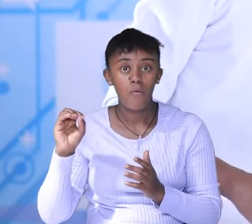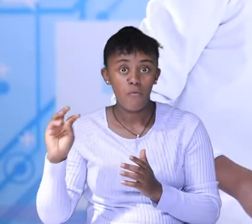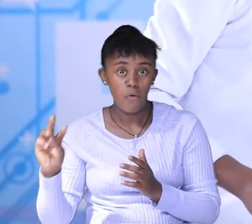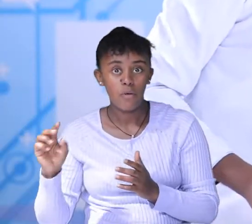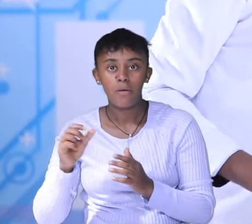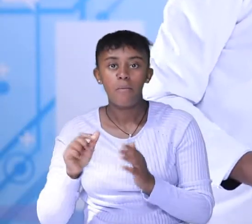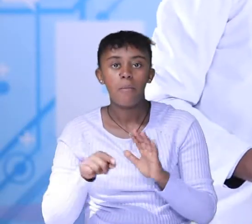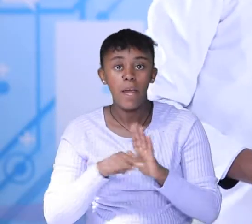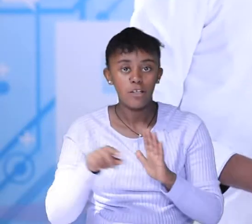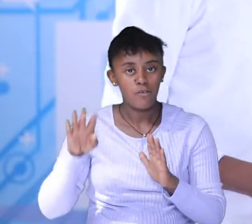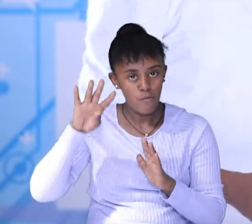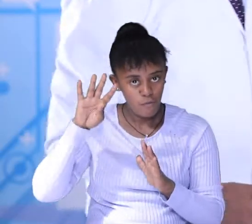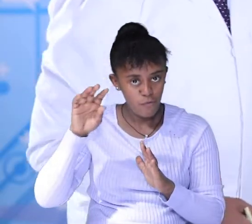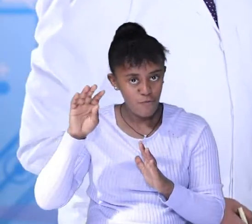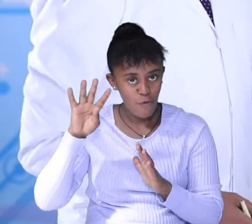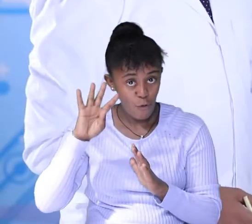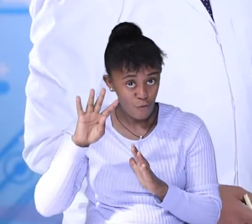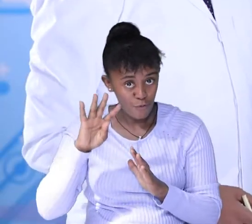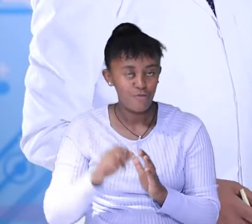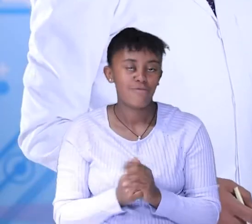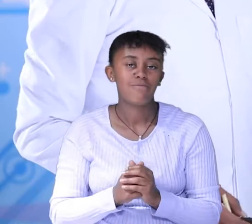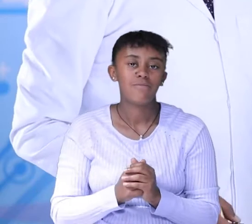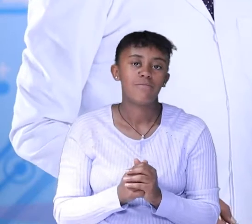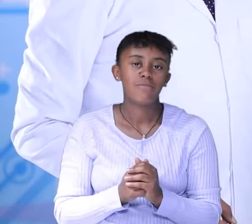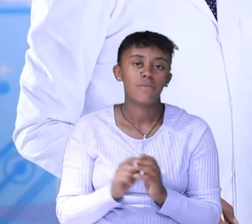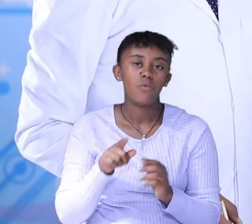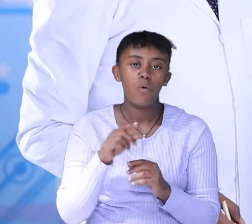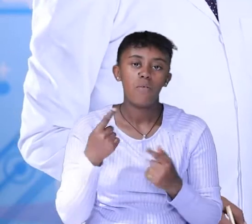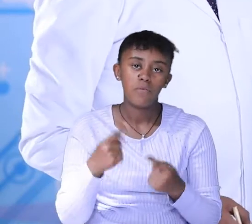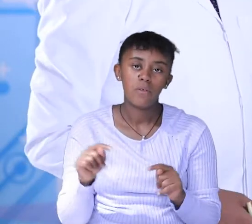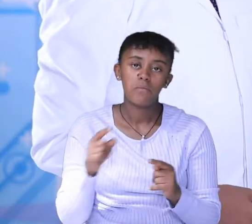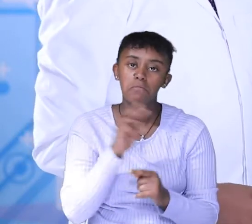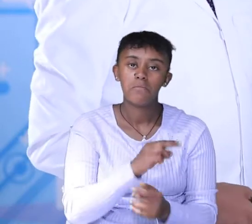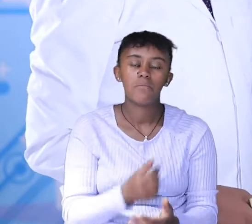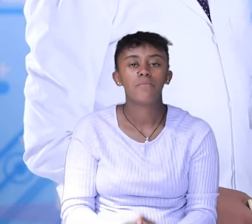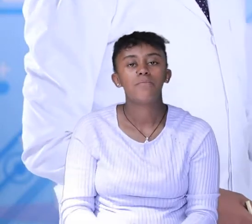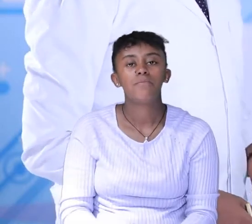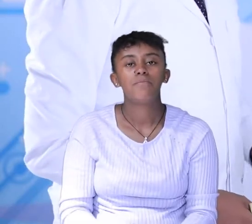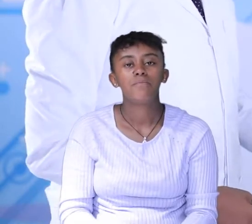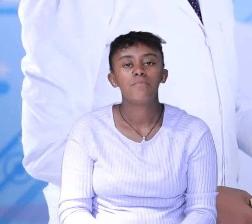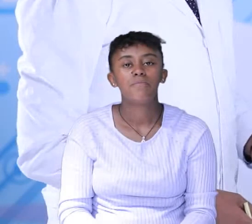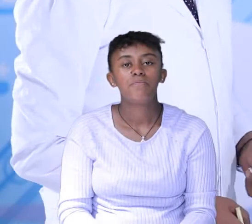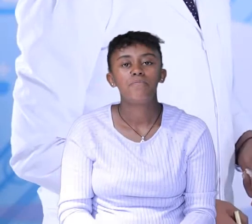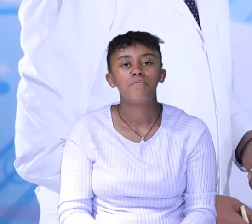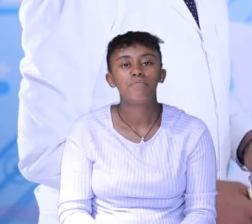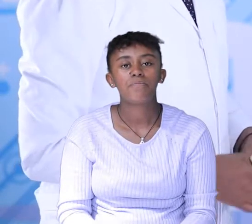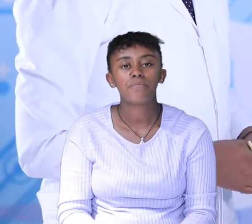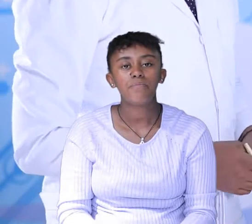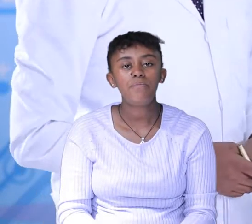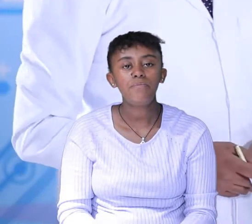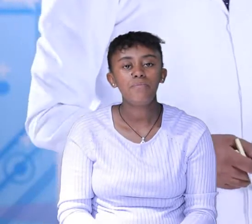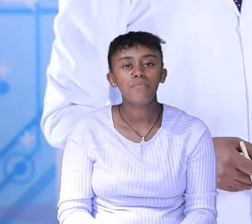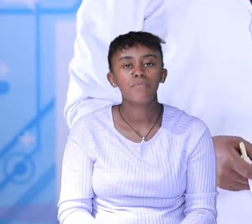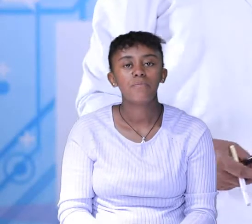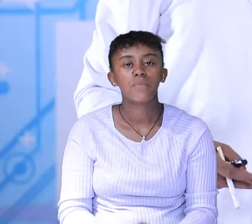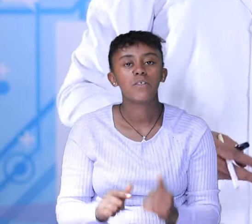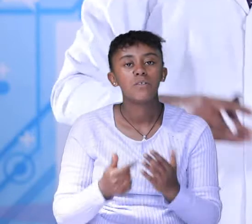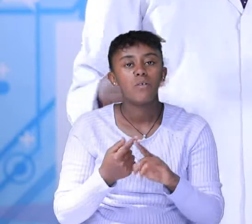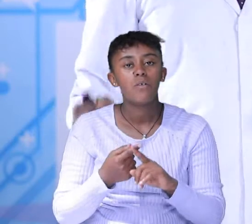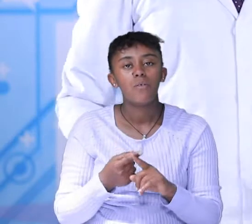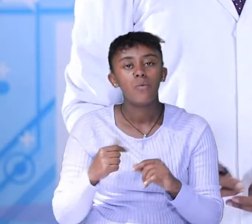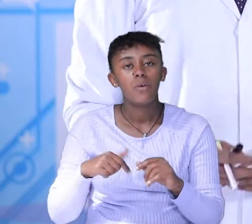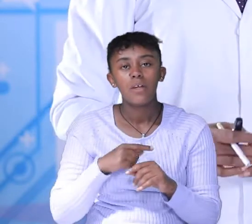the right. They are perpendicular to one another. Then the current comes here and tends to move in this direction.